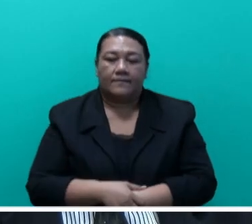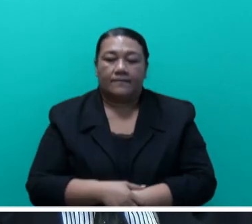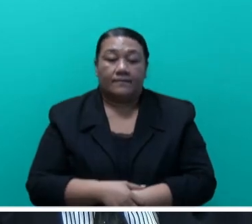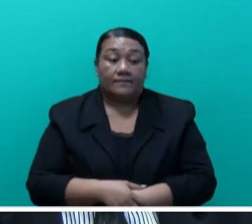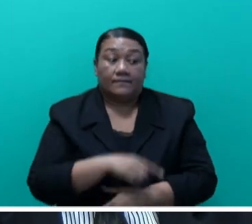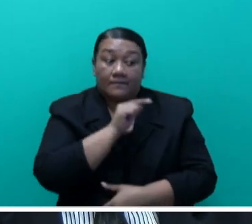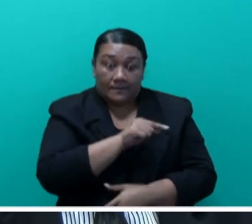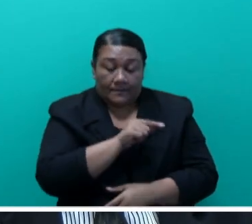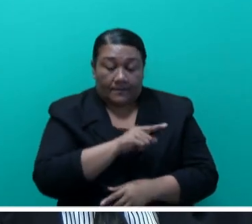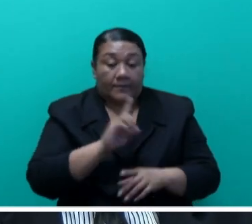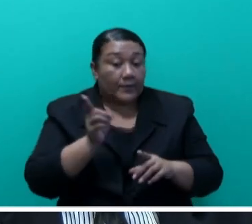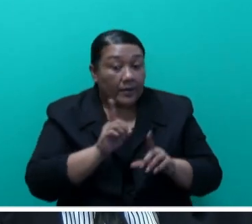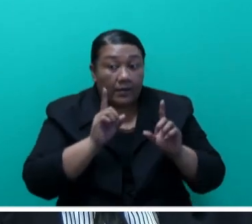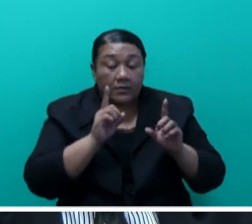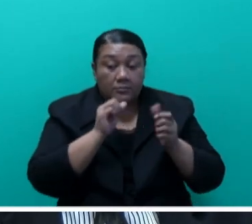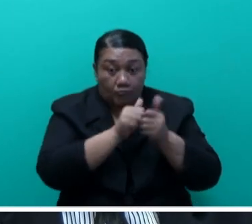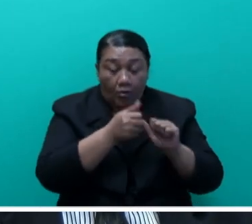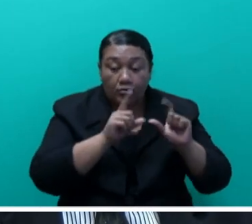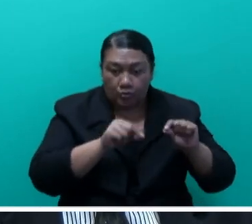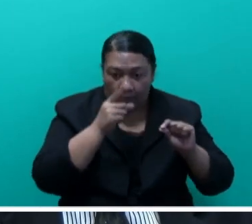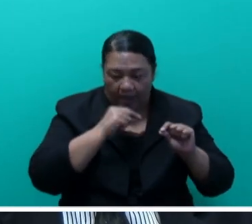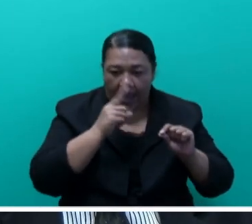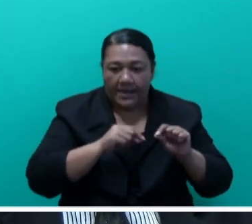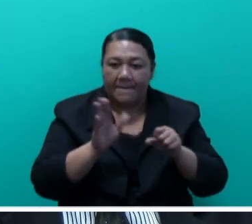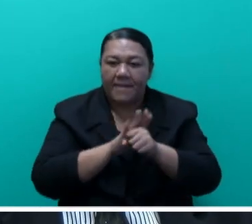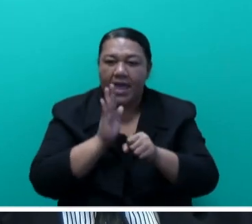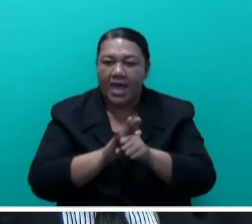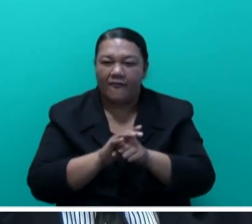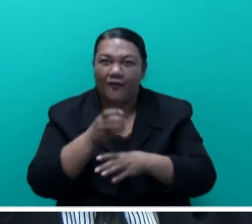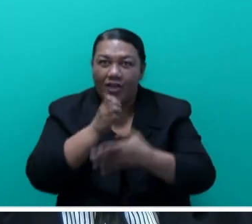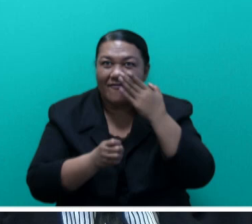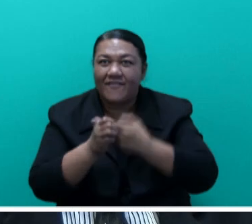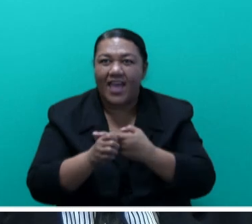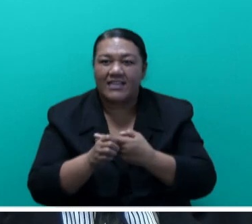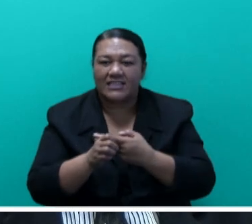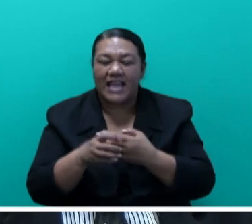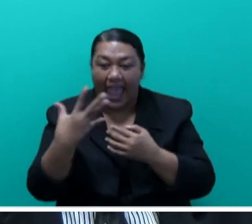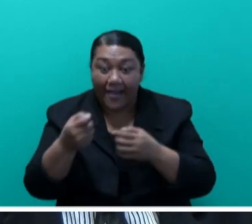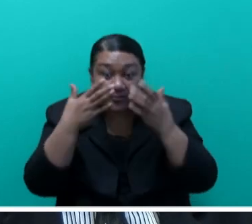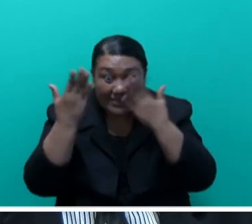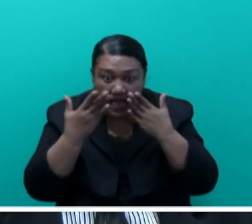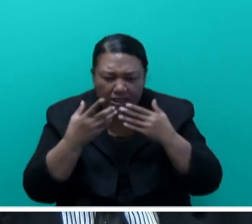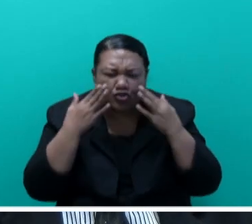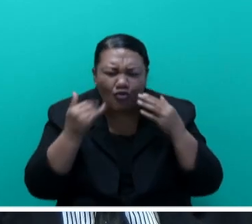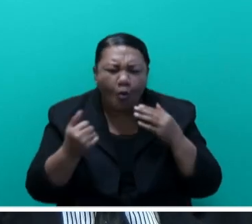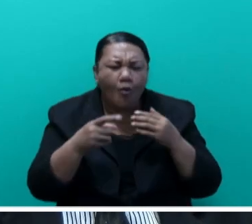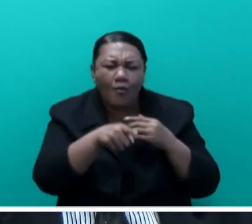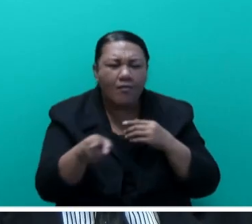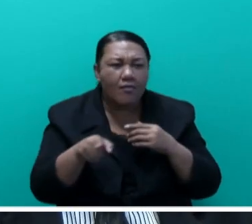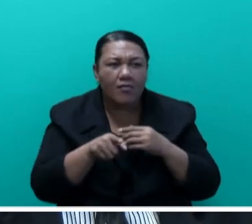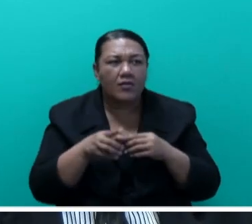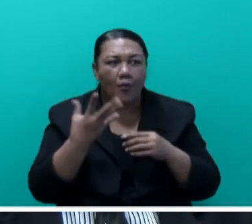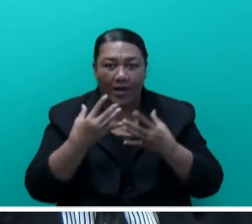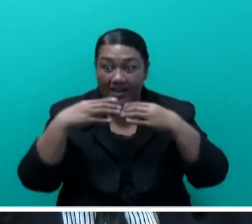as a catalyst for development is immense. Studies have shown in Fiji that for every dollar invested